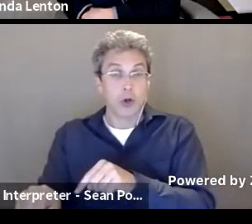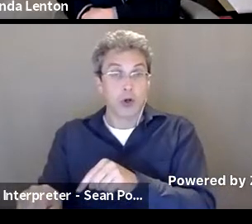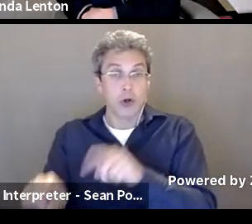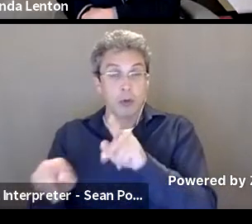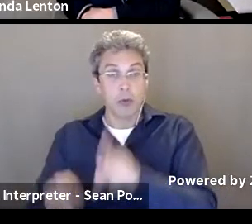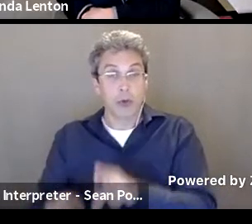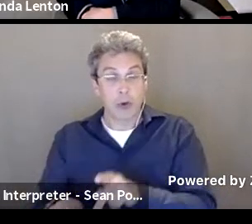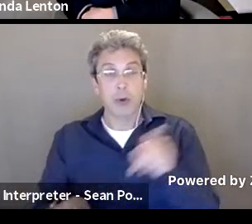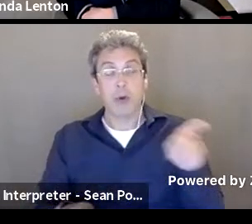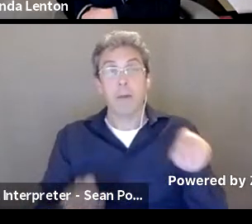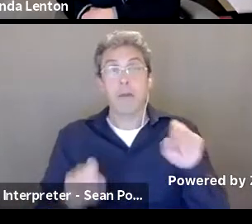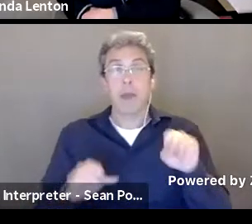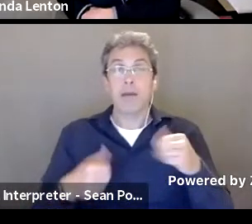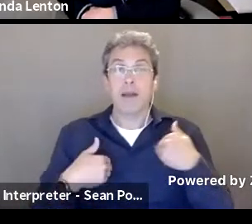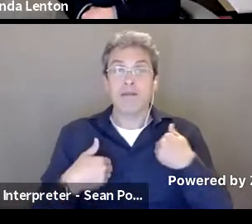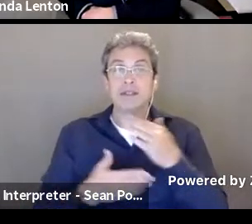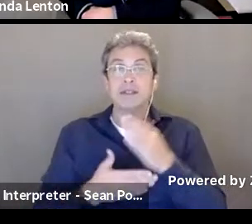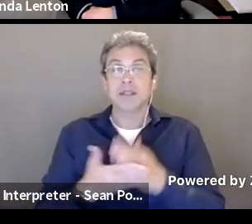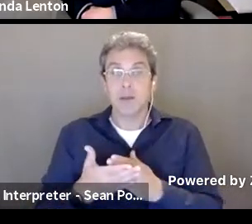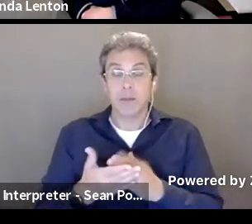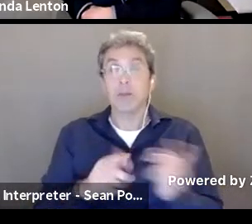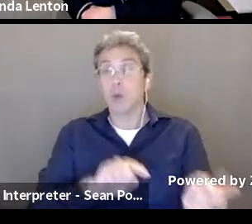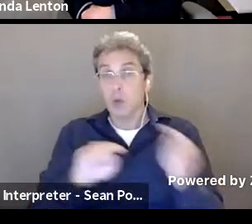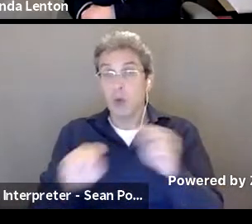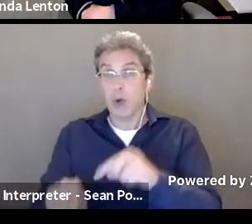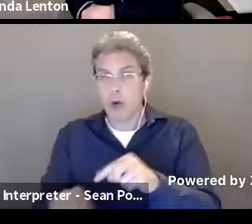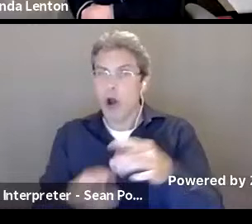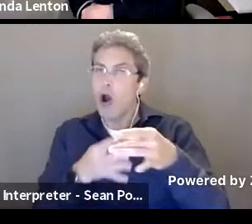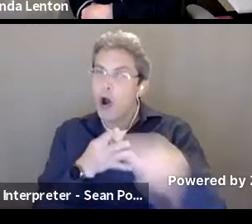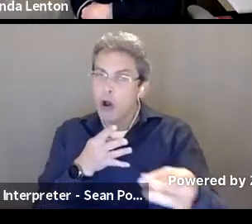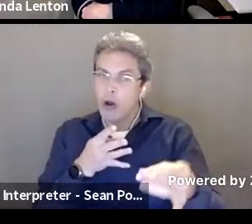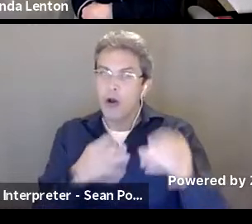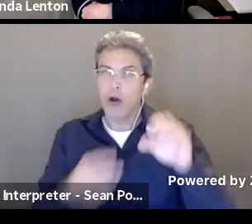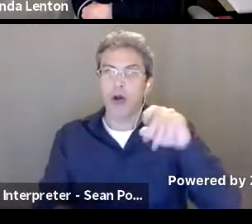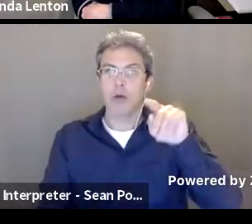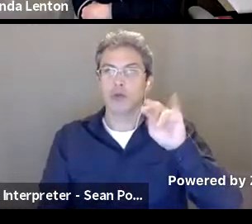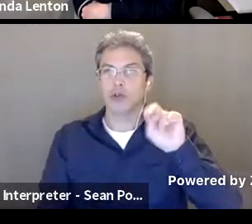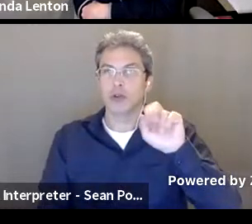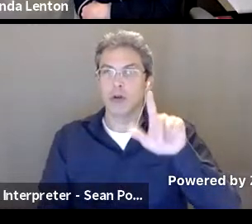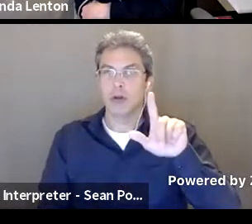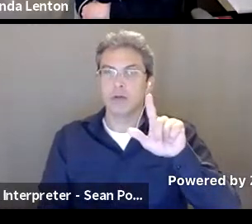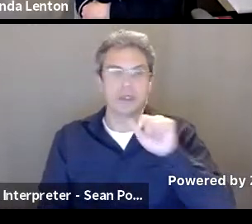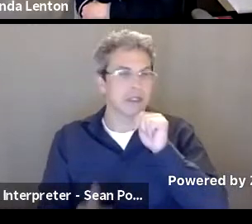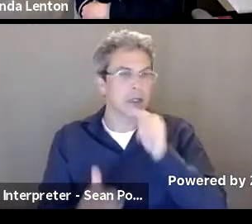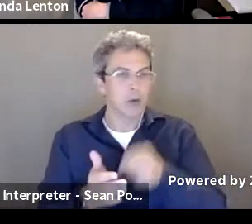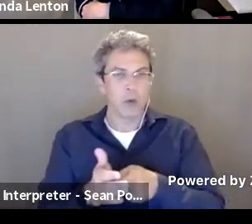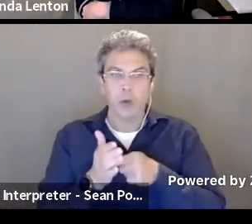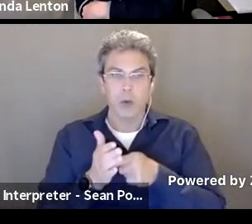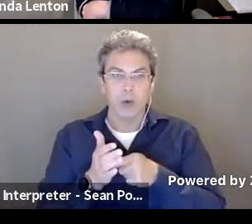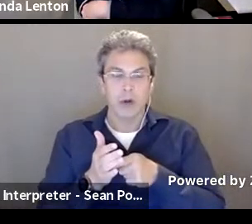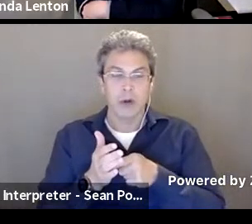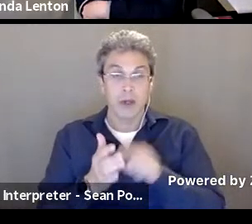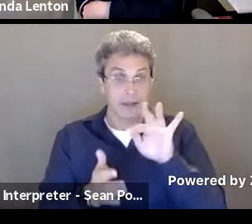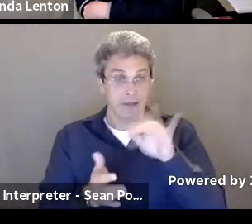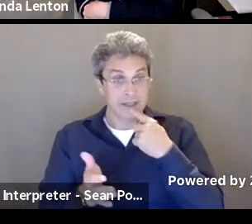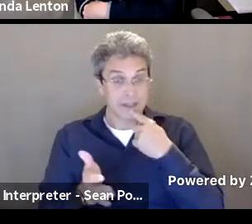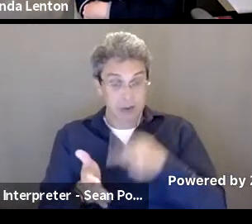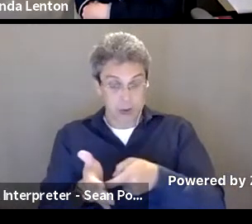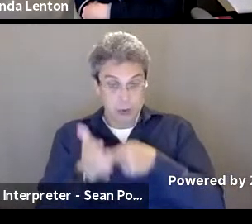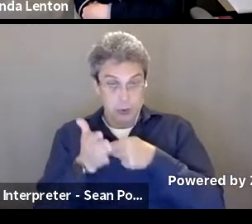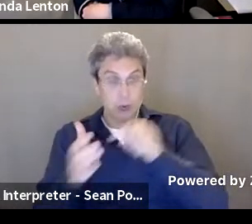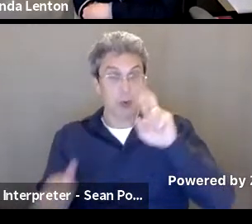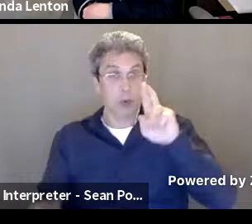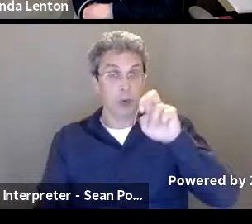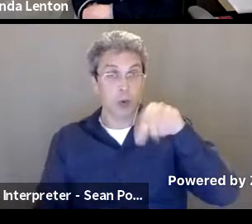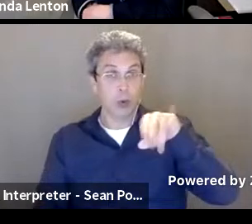in-person optional components, but they will be optional. Every other course, unless it says that in-person is required, every